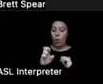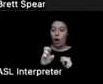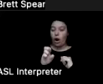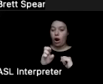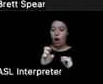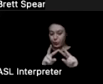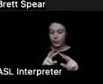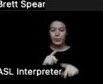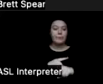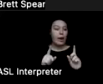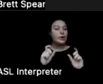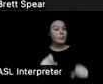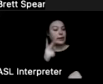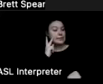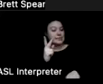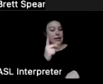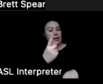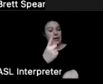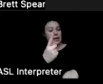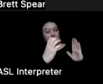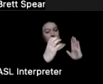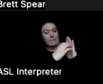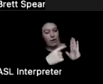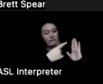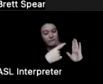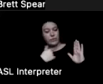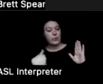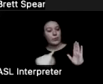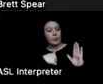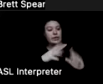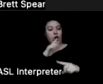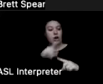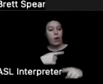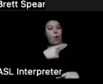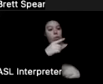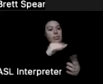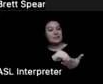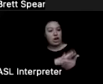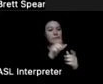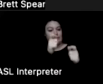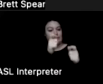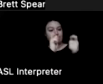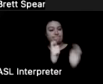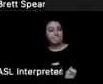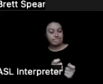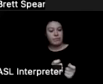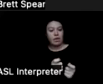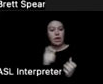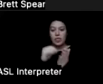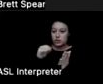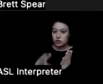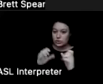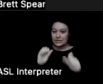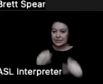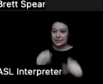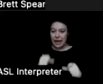see in the first paragraph that we really talk about, oh, this is a living document that the students get to engage with, and this allows them to be part of